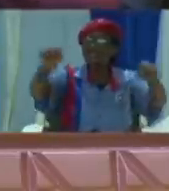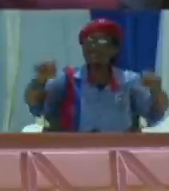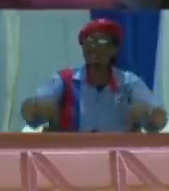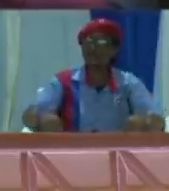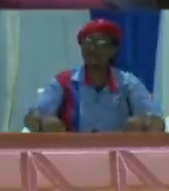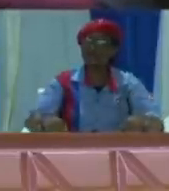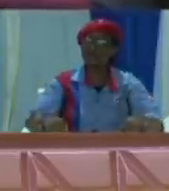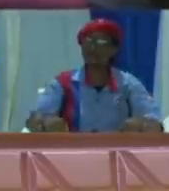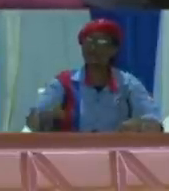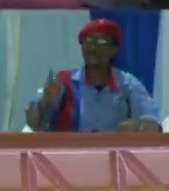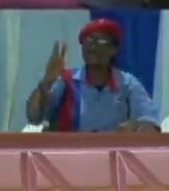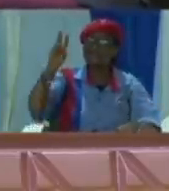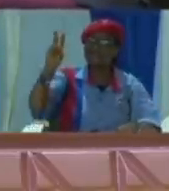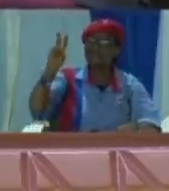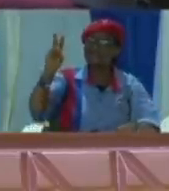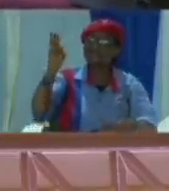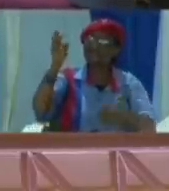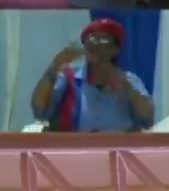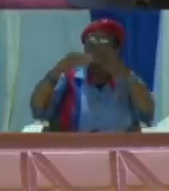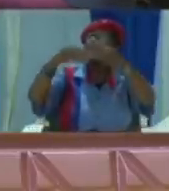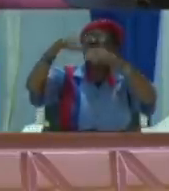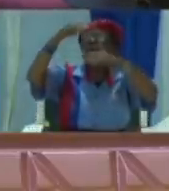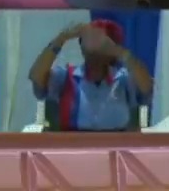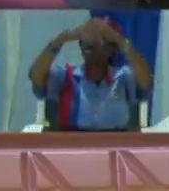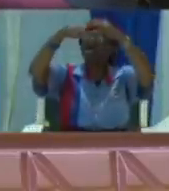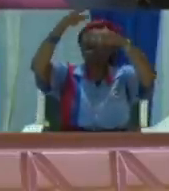6-story building. Akasomefa.